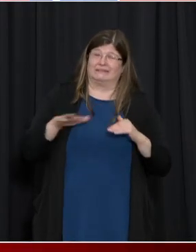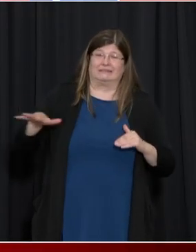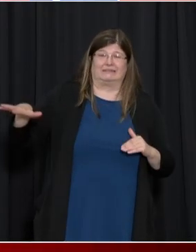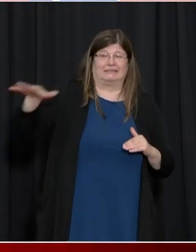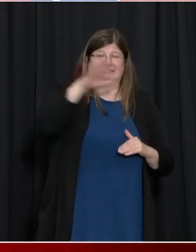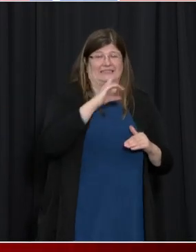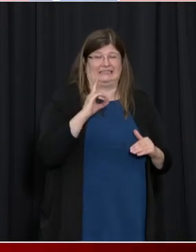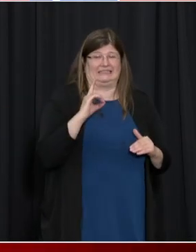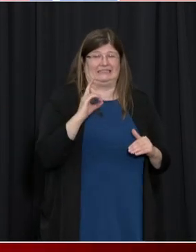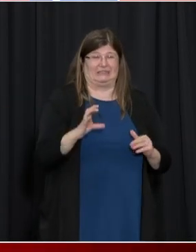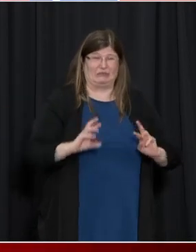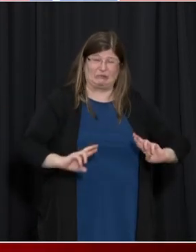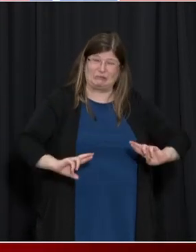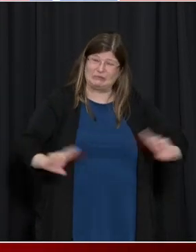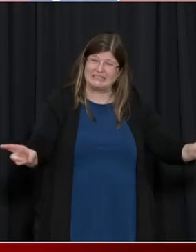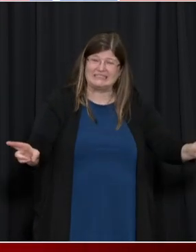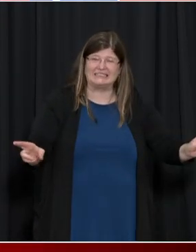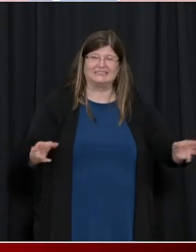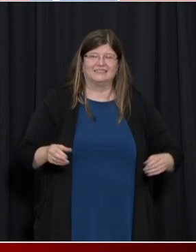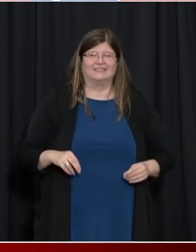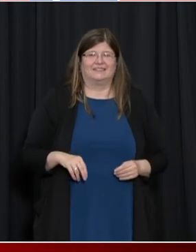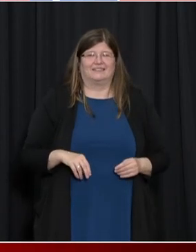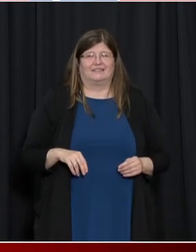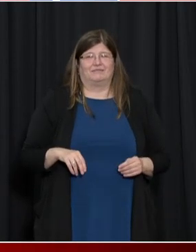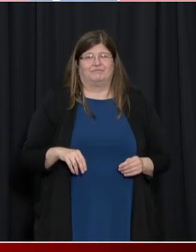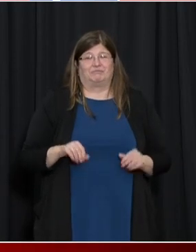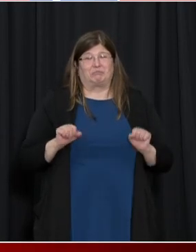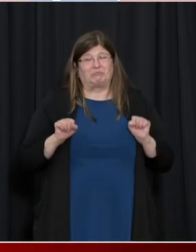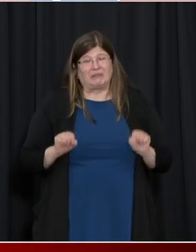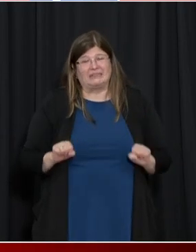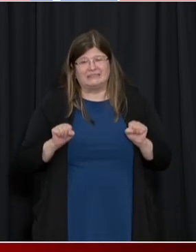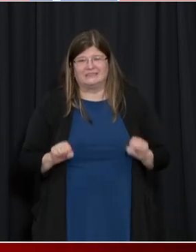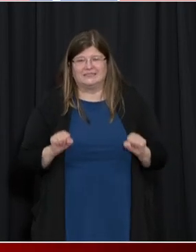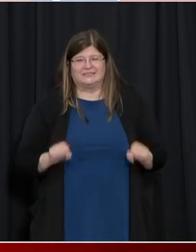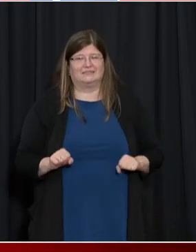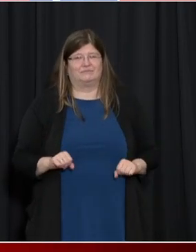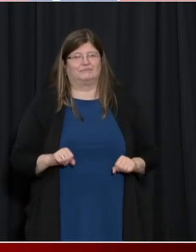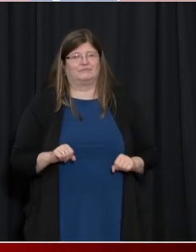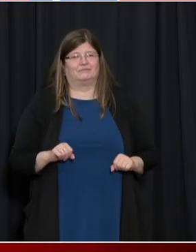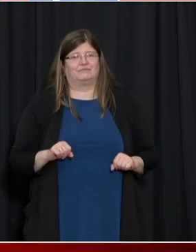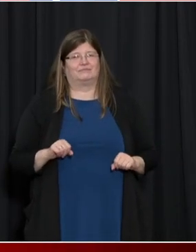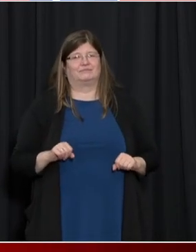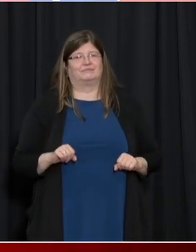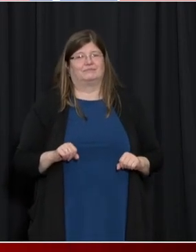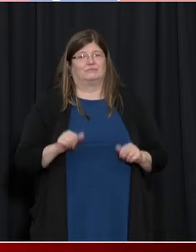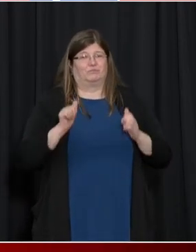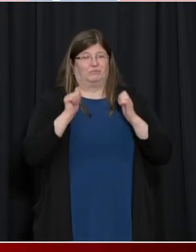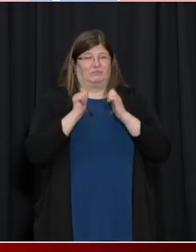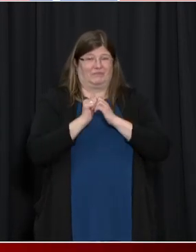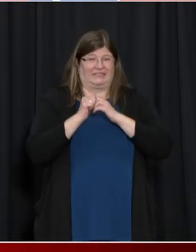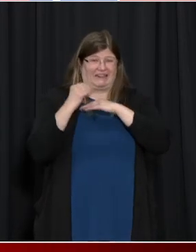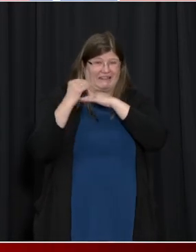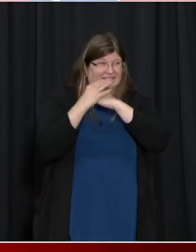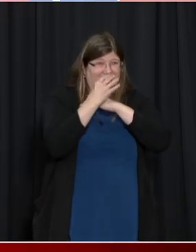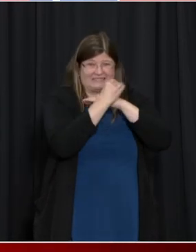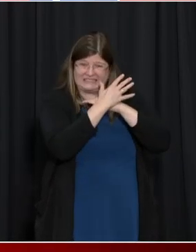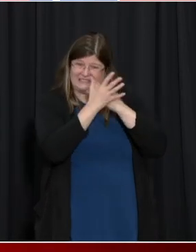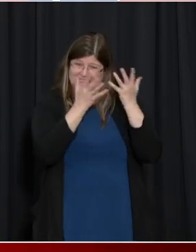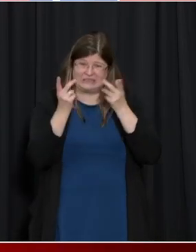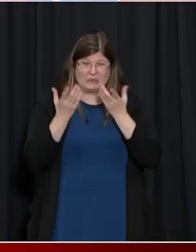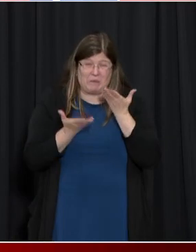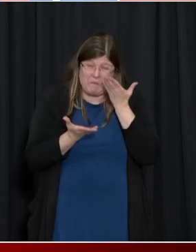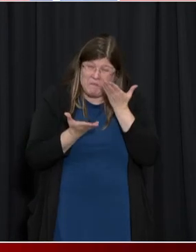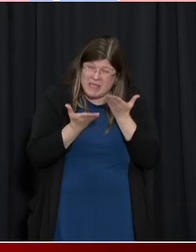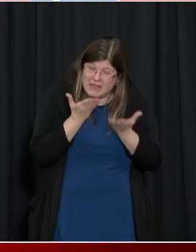readied. And it is possible, even with these recommendations, to open pools this summer. If